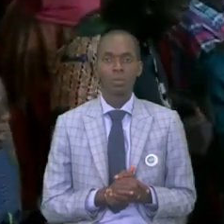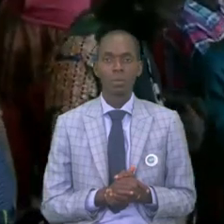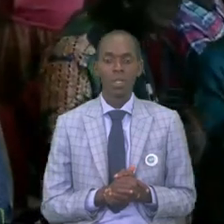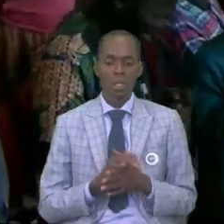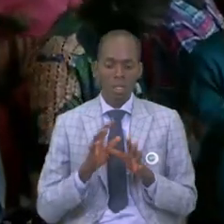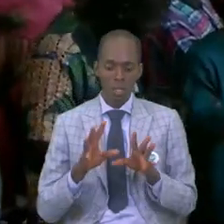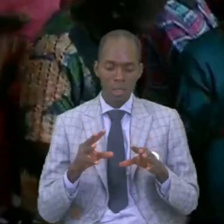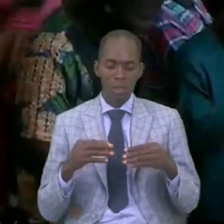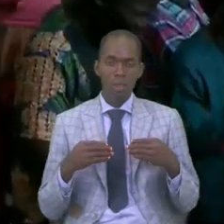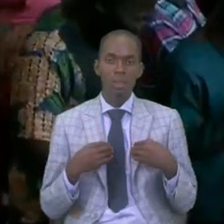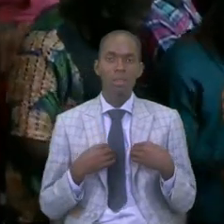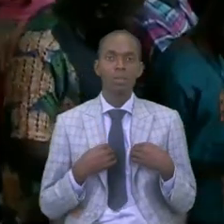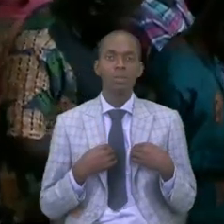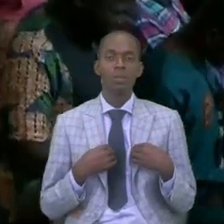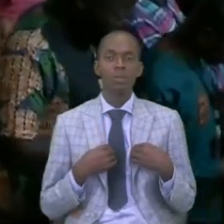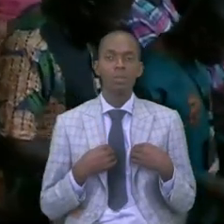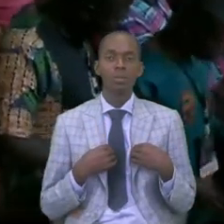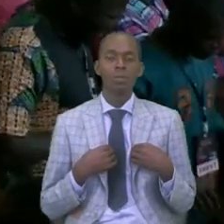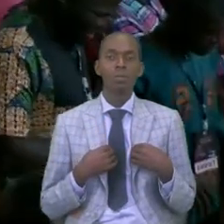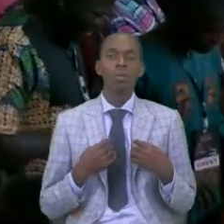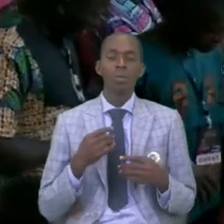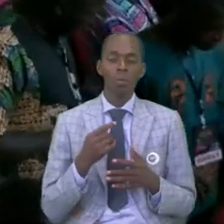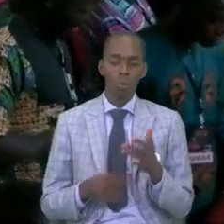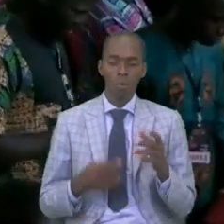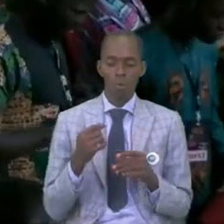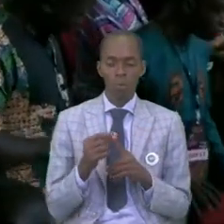Accept what the word says.